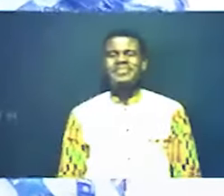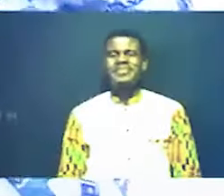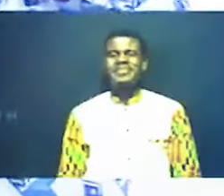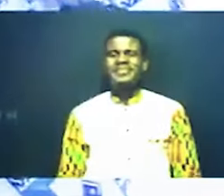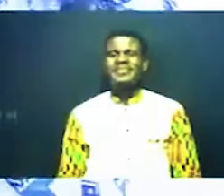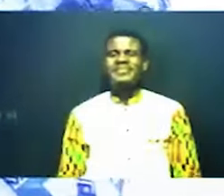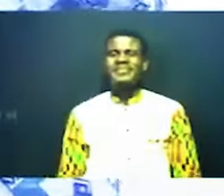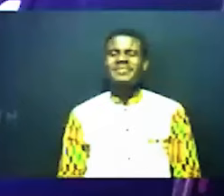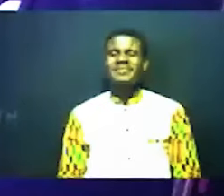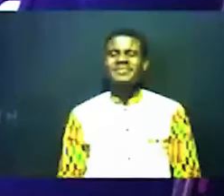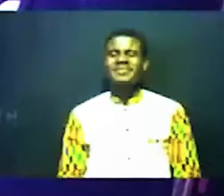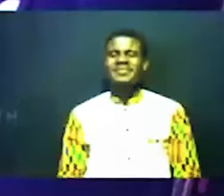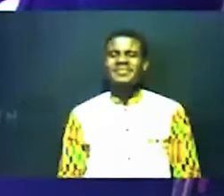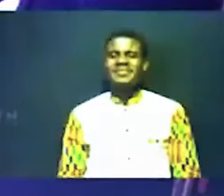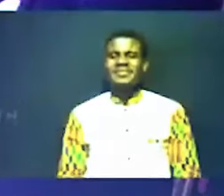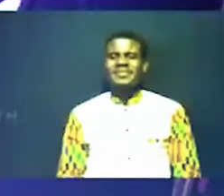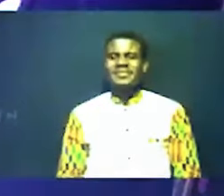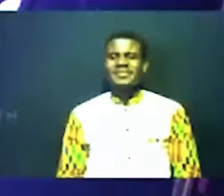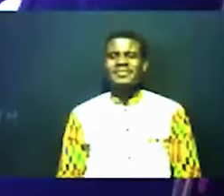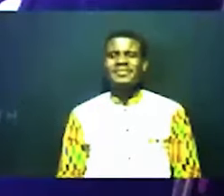Anyway.